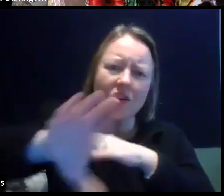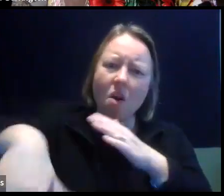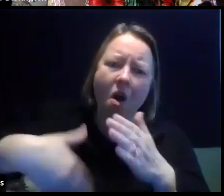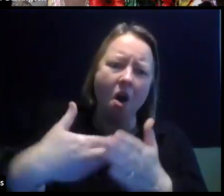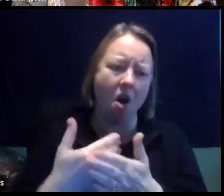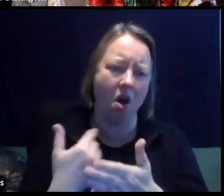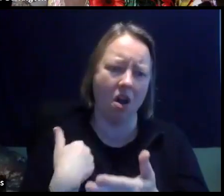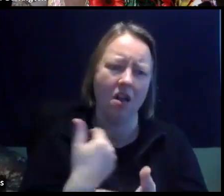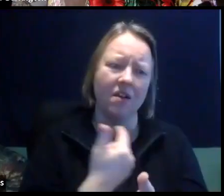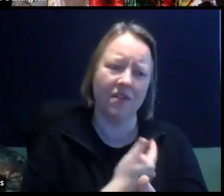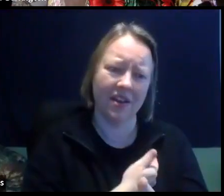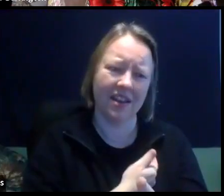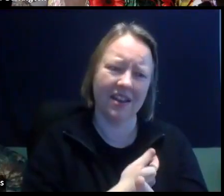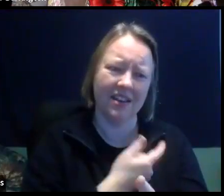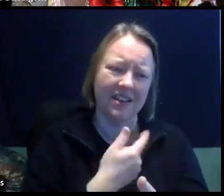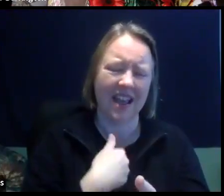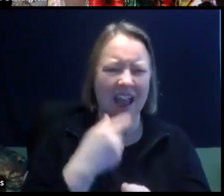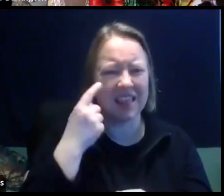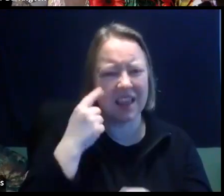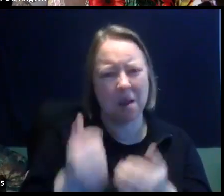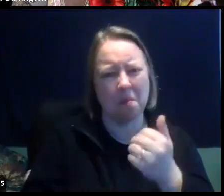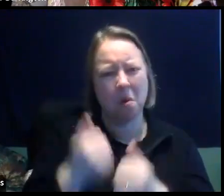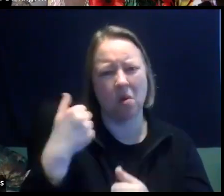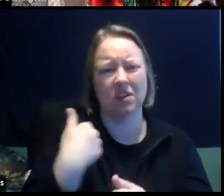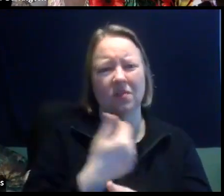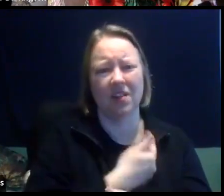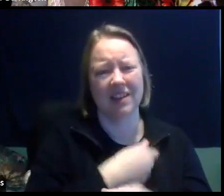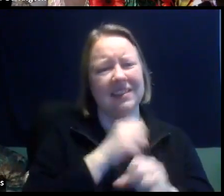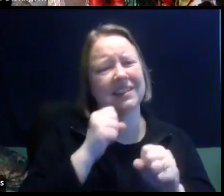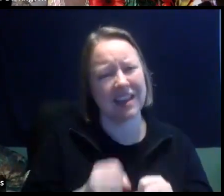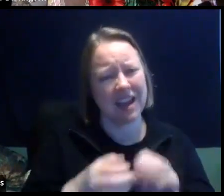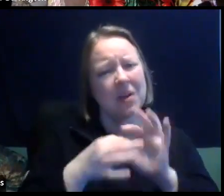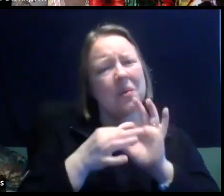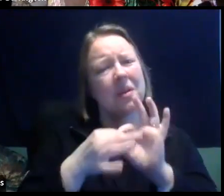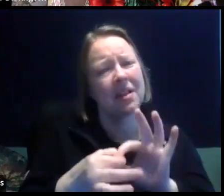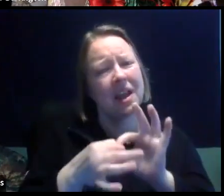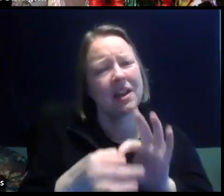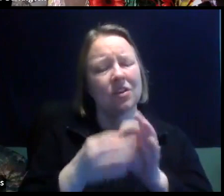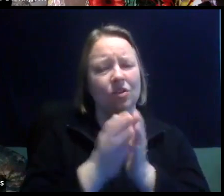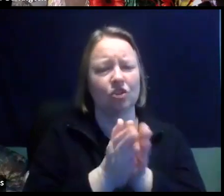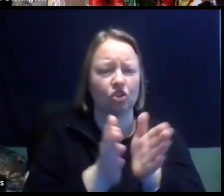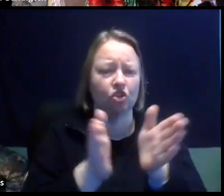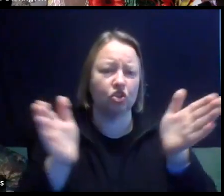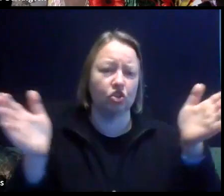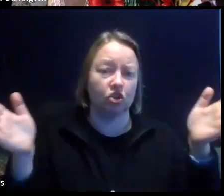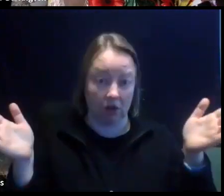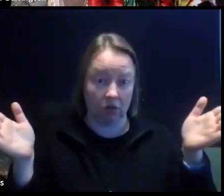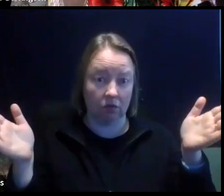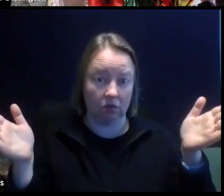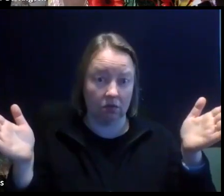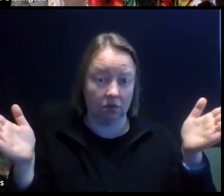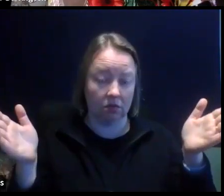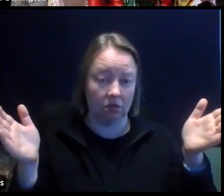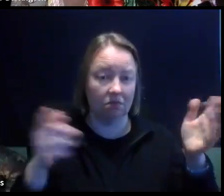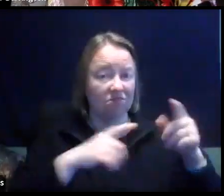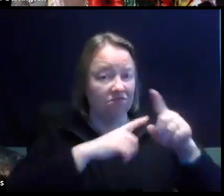a couple of things that I think most of us can relate to across broad spectrums of diversity.